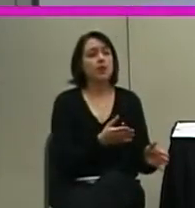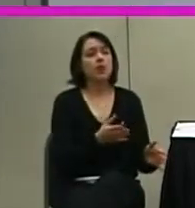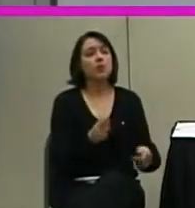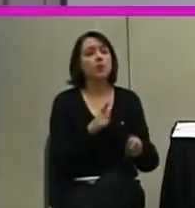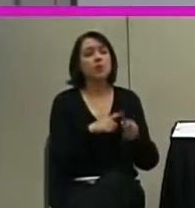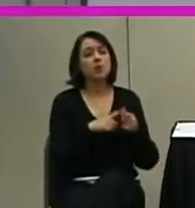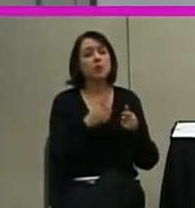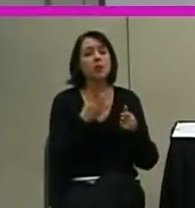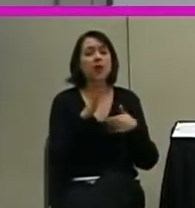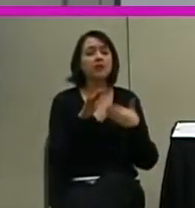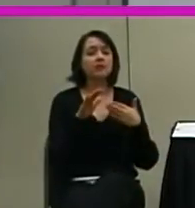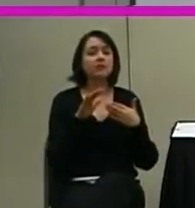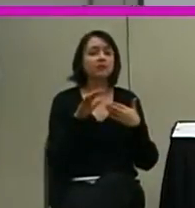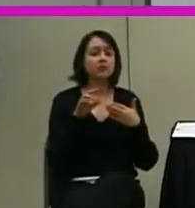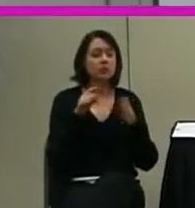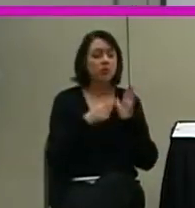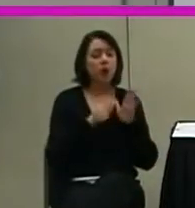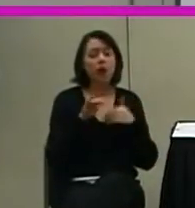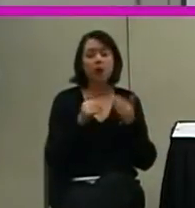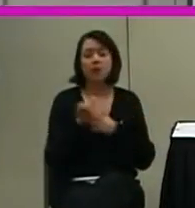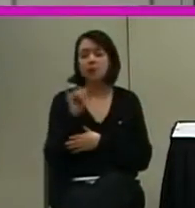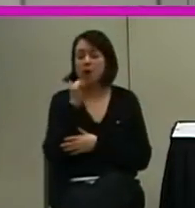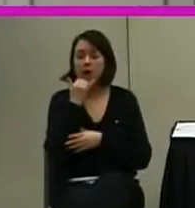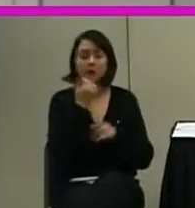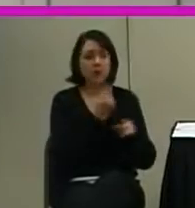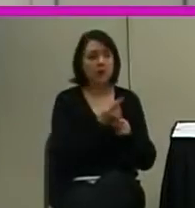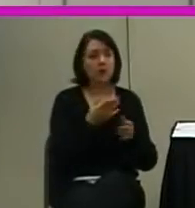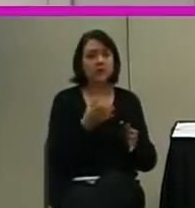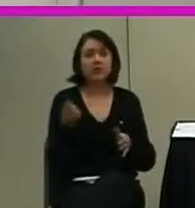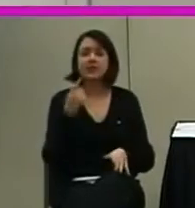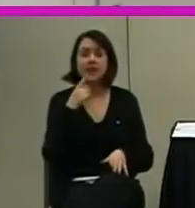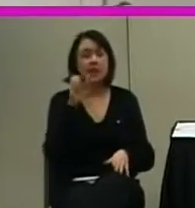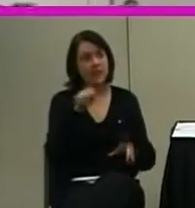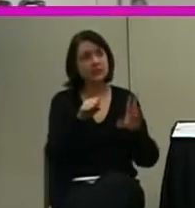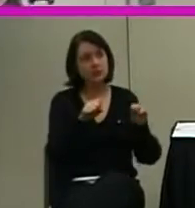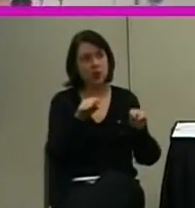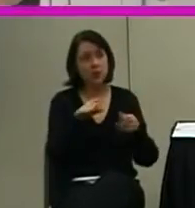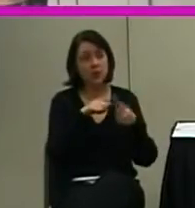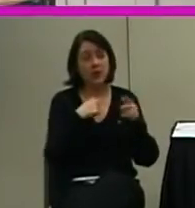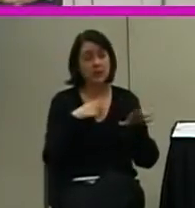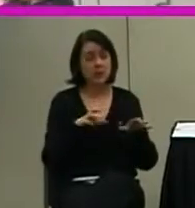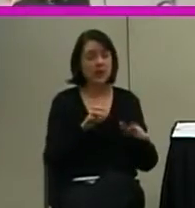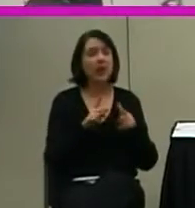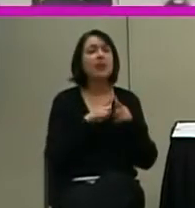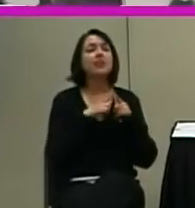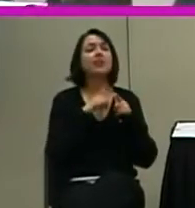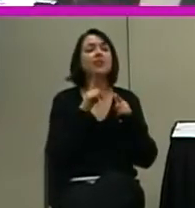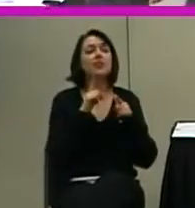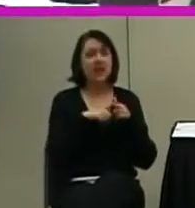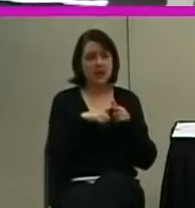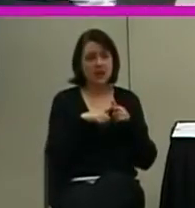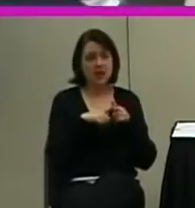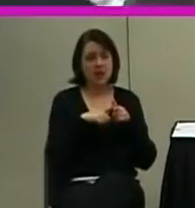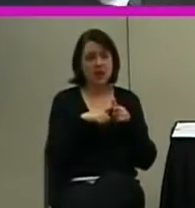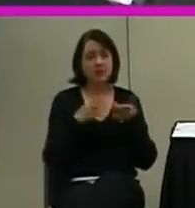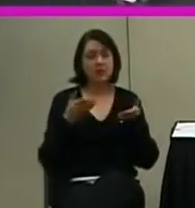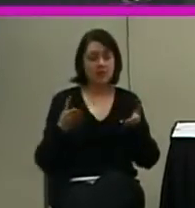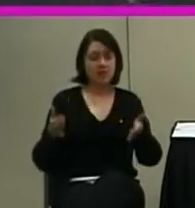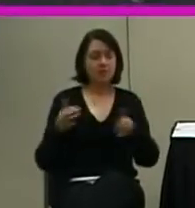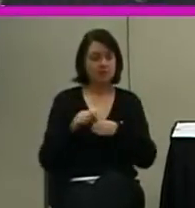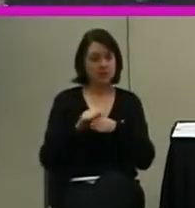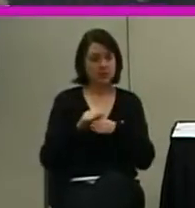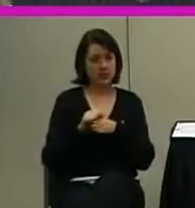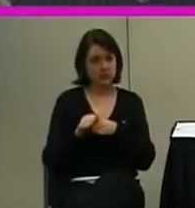we've gotten all the wrong and right ways demonstrated, and they've been able to say yes and no when I do it, then I'm going to sit down and let them